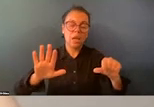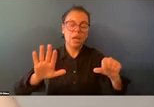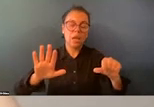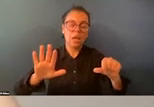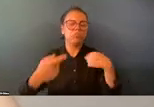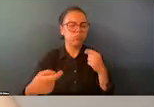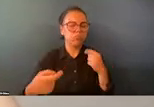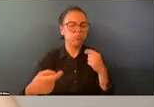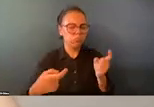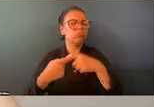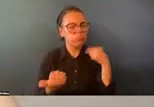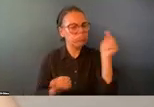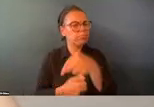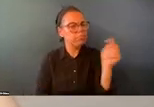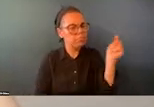2016,